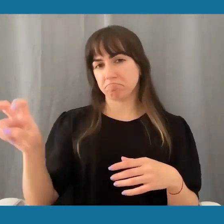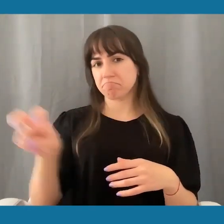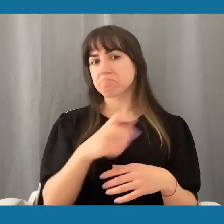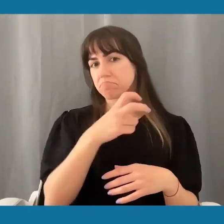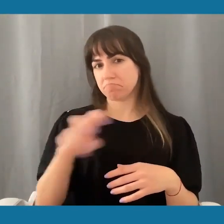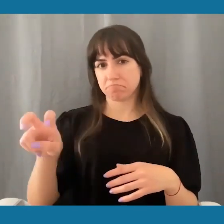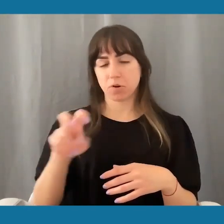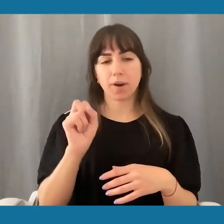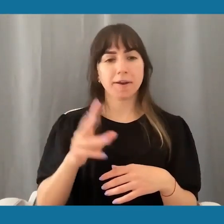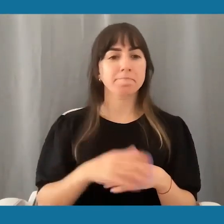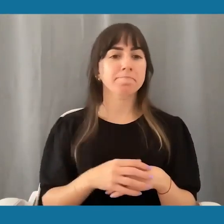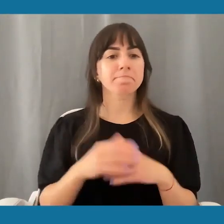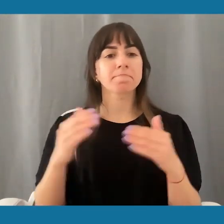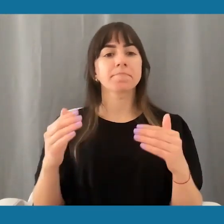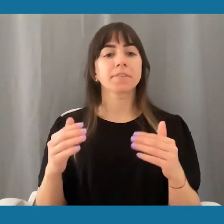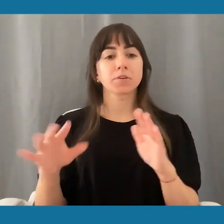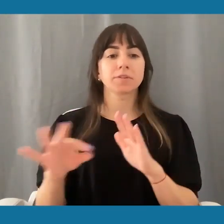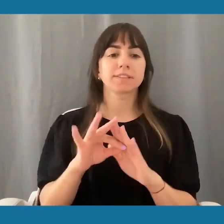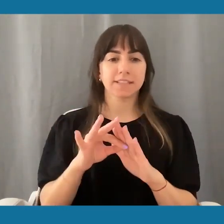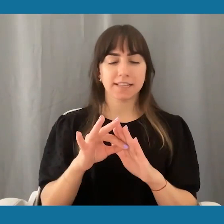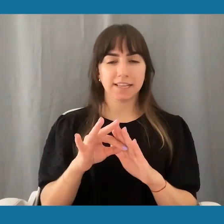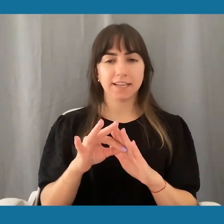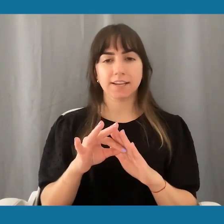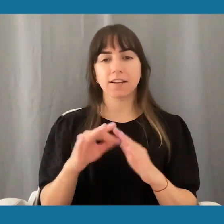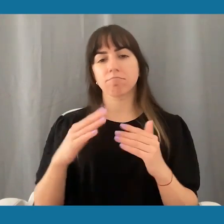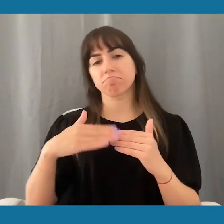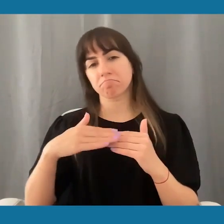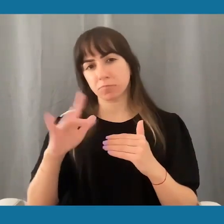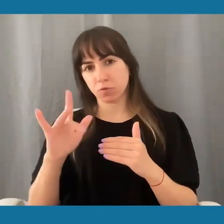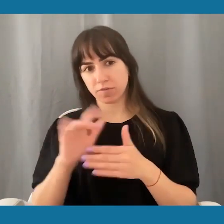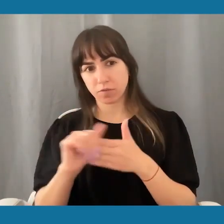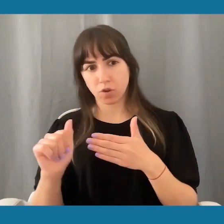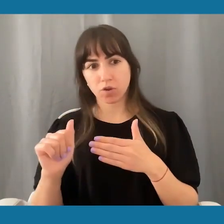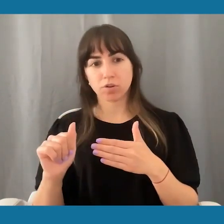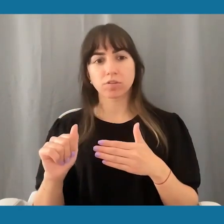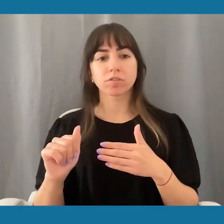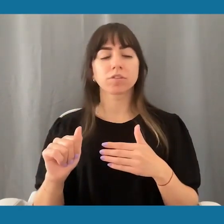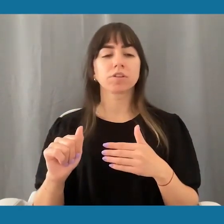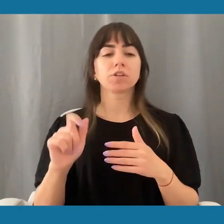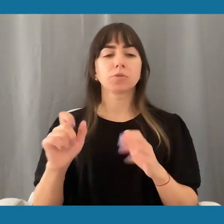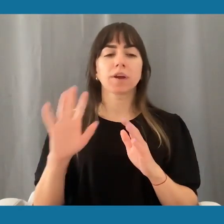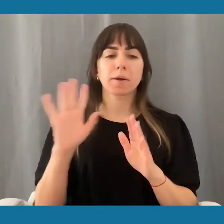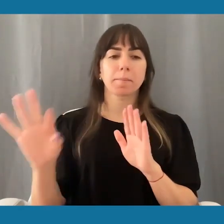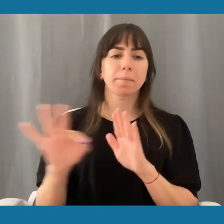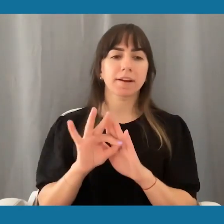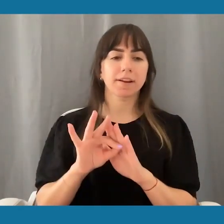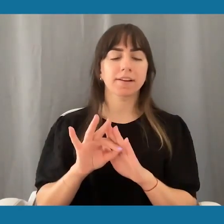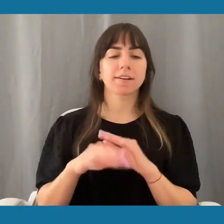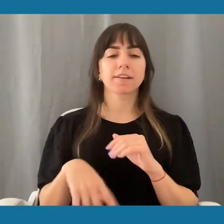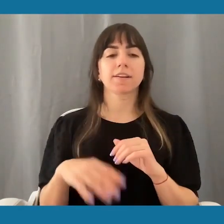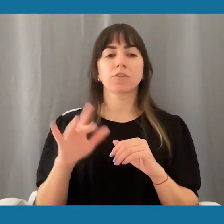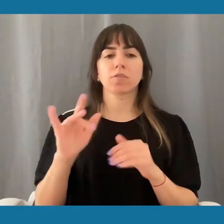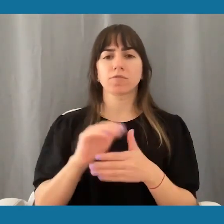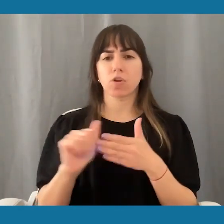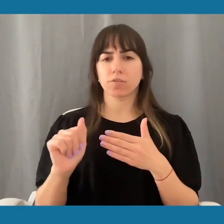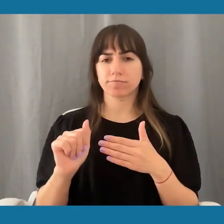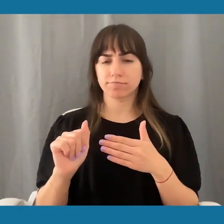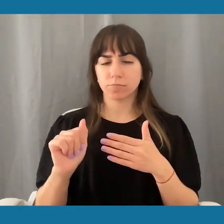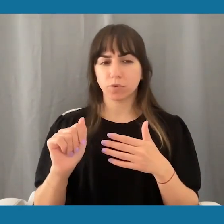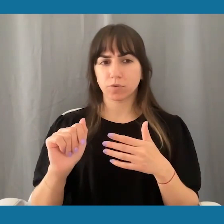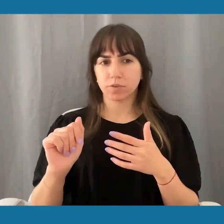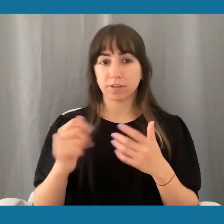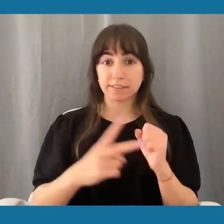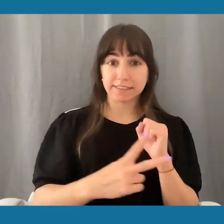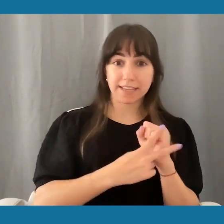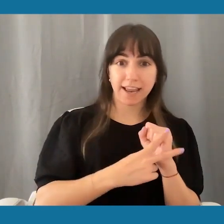that $25 is either saved or invested. So let's talk about contributions into the account. As I